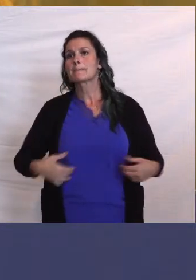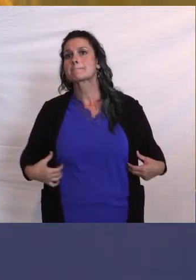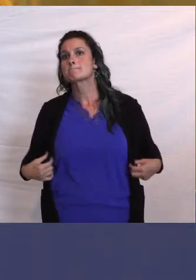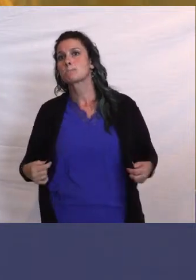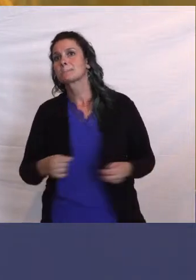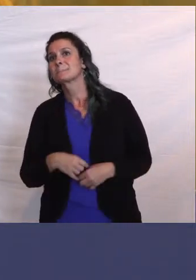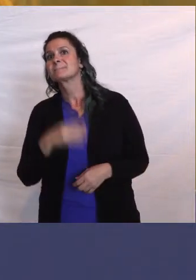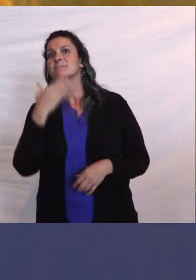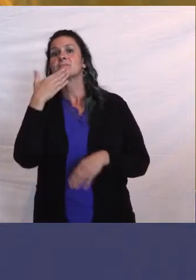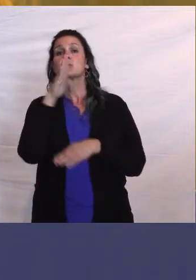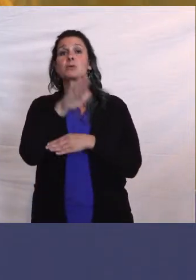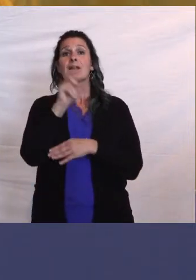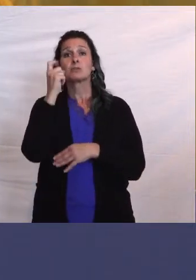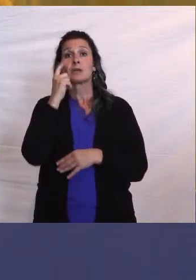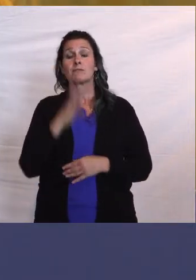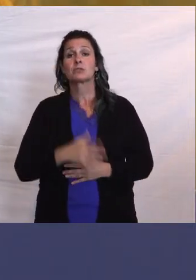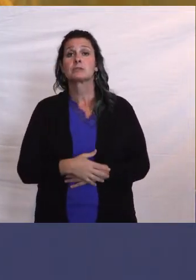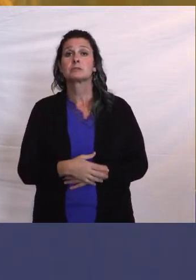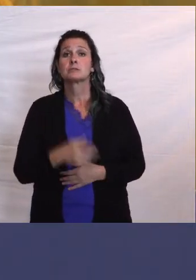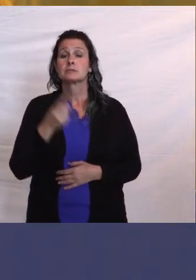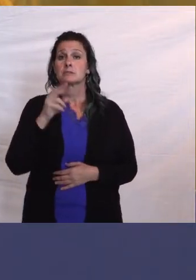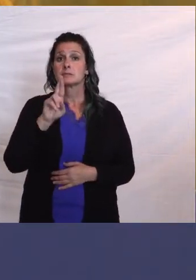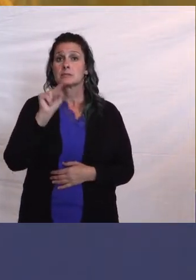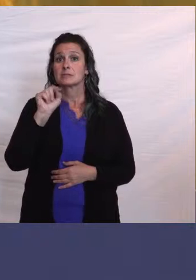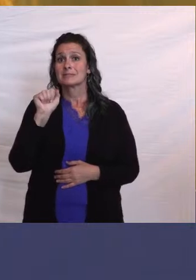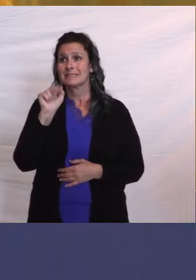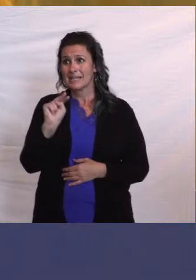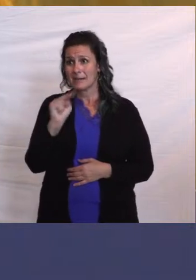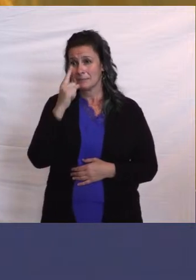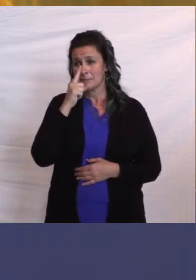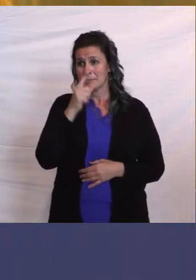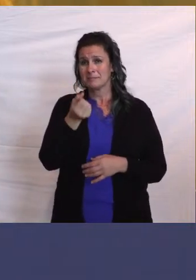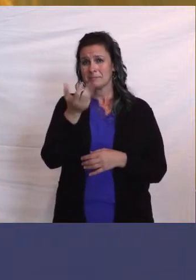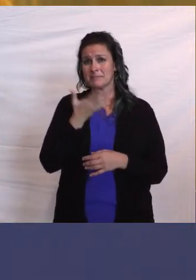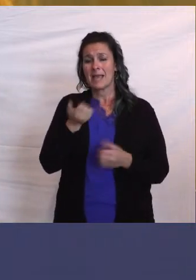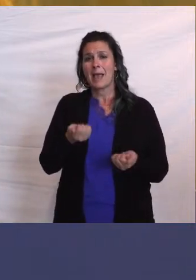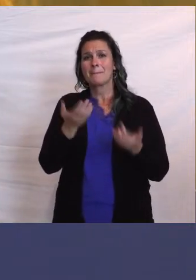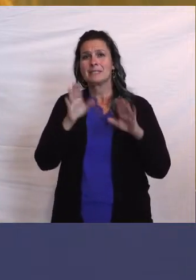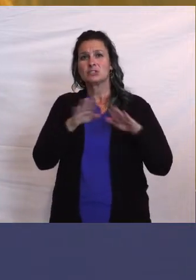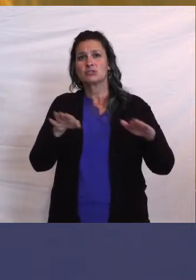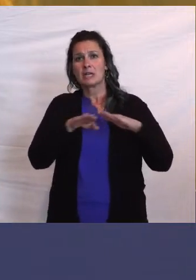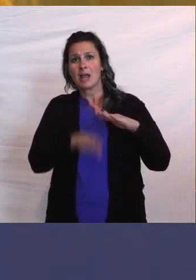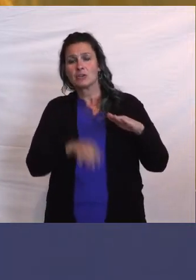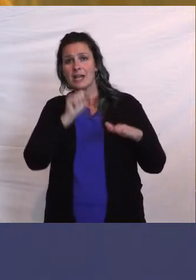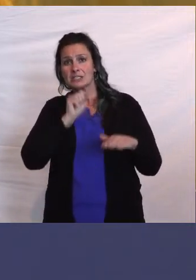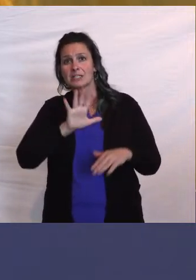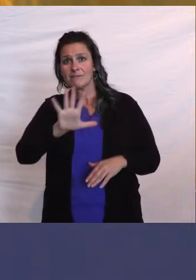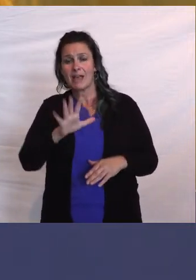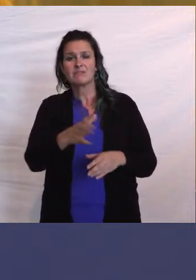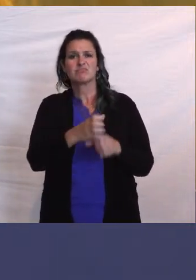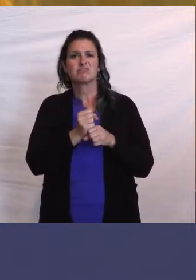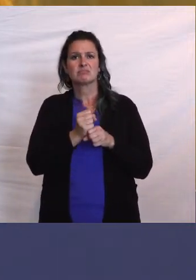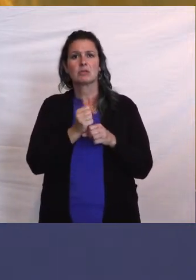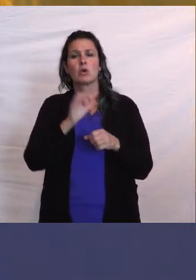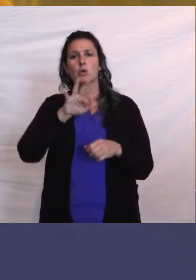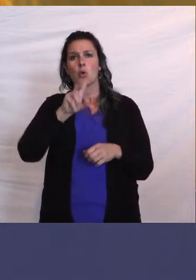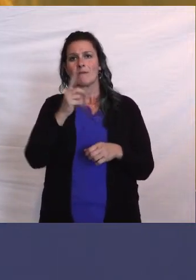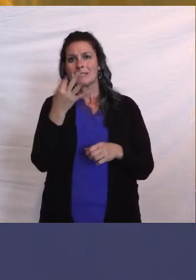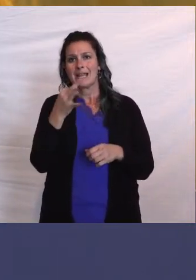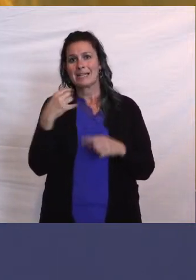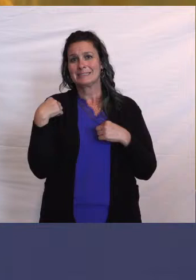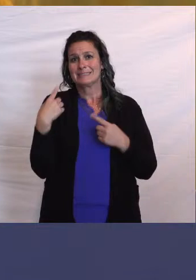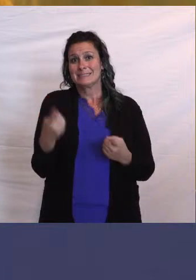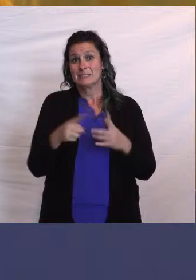Good afternoon, Governor. Dr. Tan, can you tell us how many children under 5 have contracted COVID-19 since the